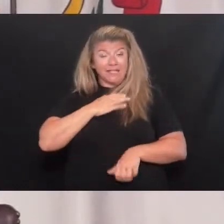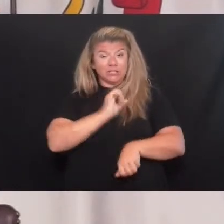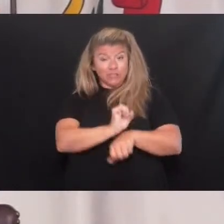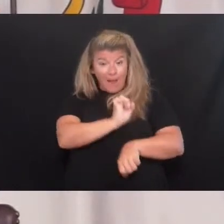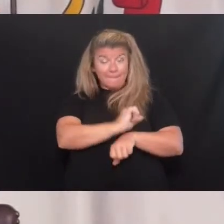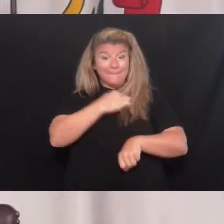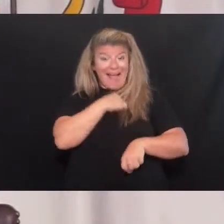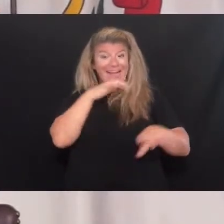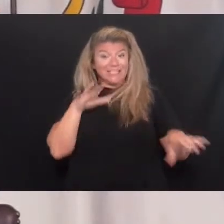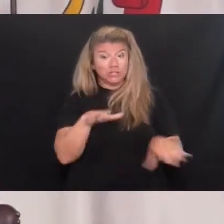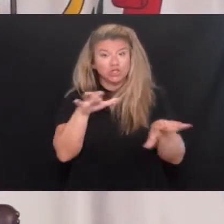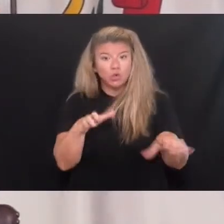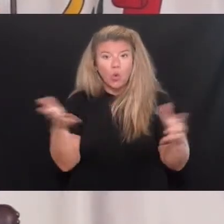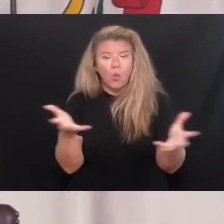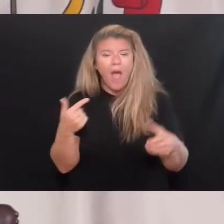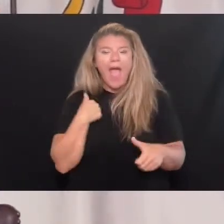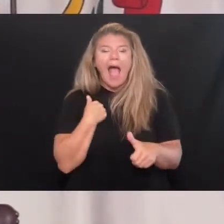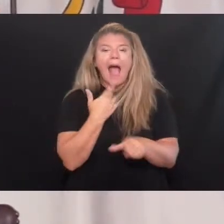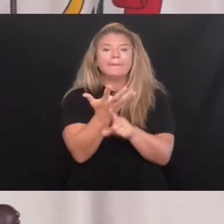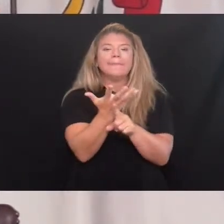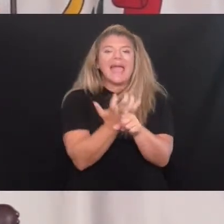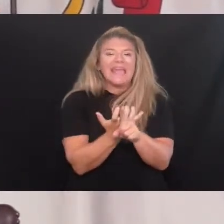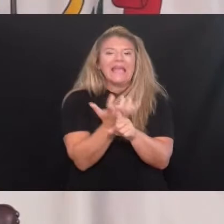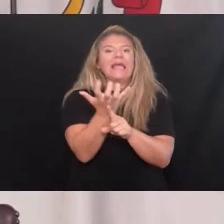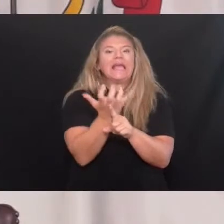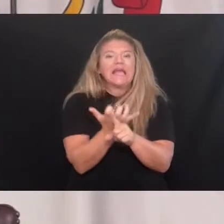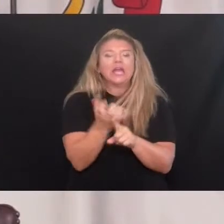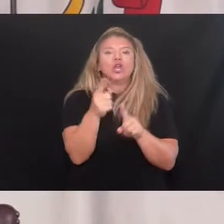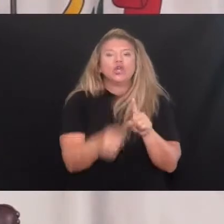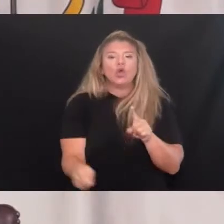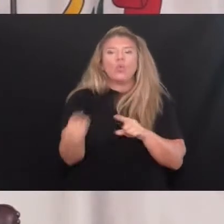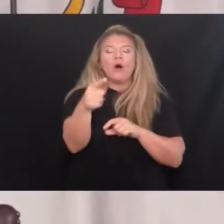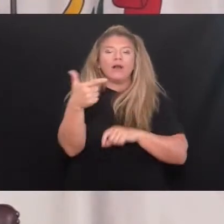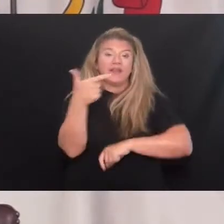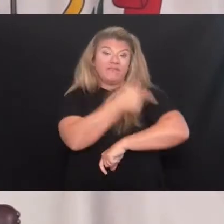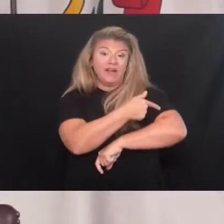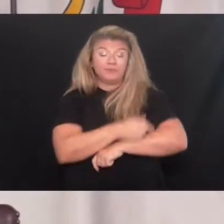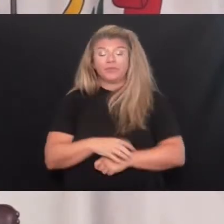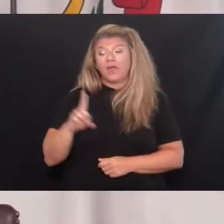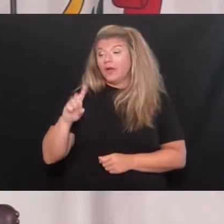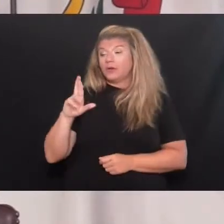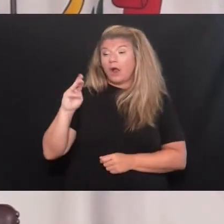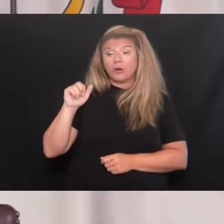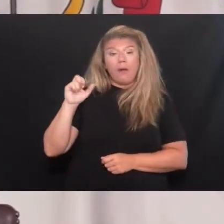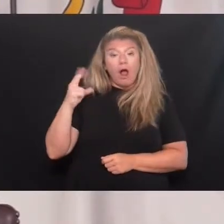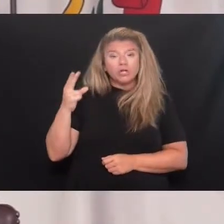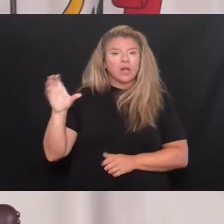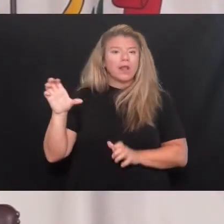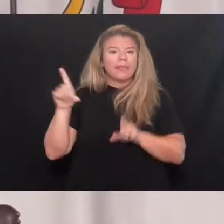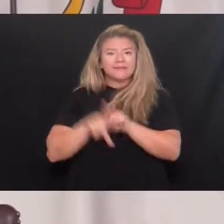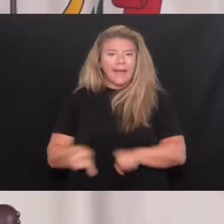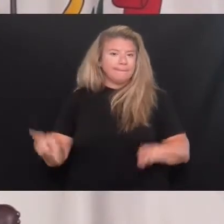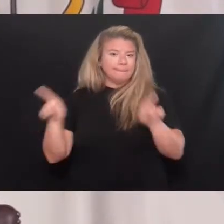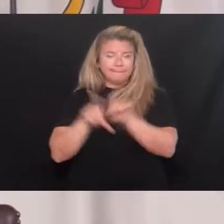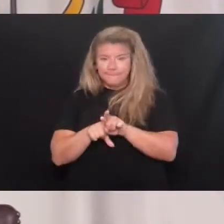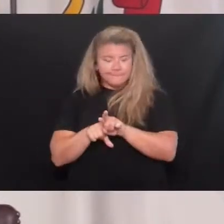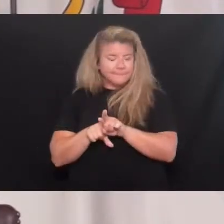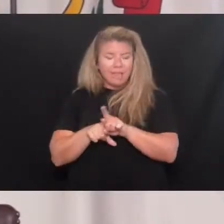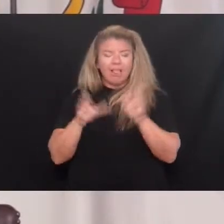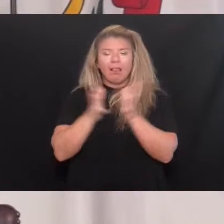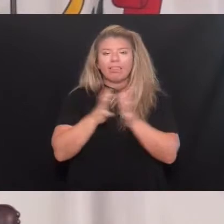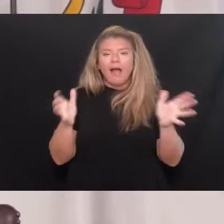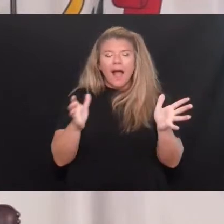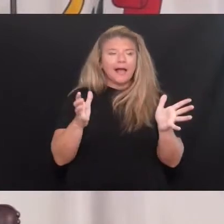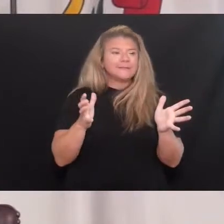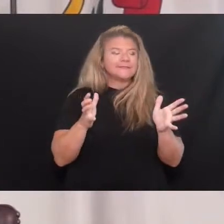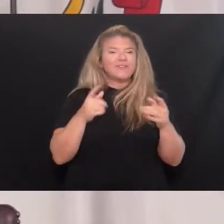I plead with you to get vaccinated. Dr. Marsh comes on, does the same thing. There's all kinds of public service,